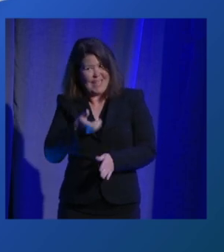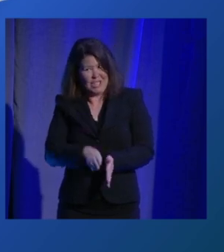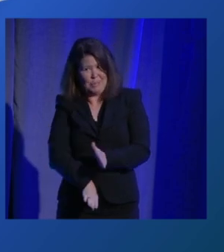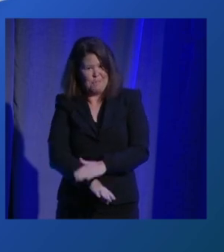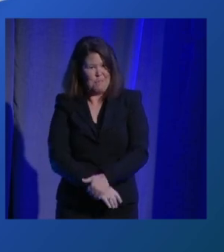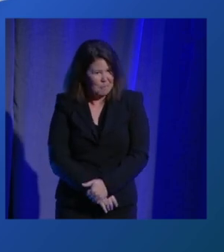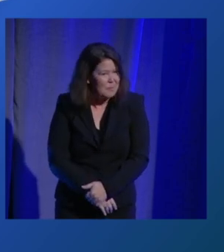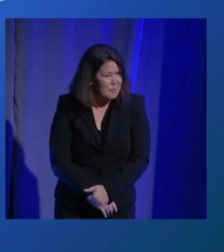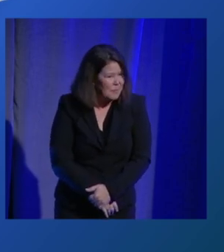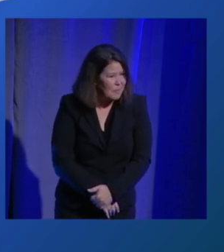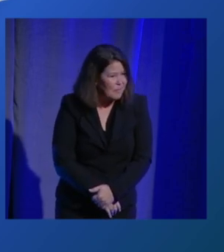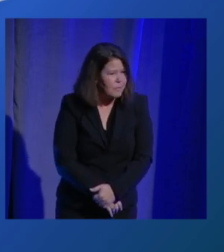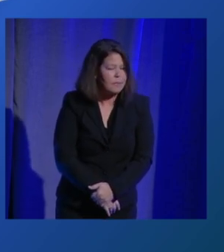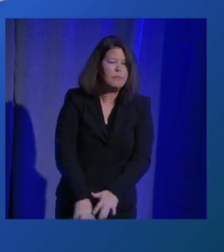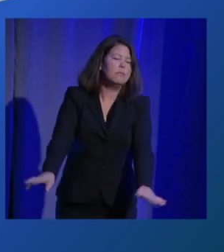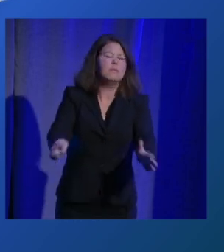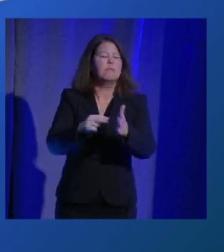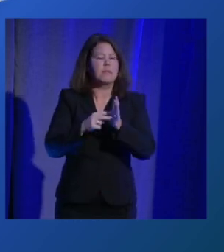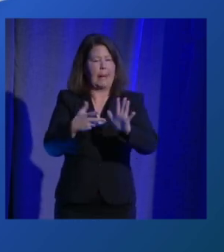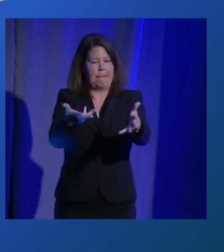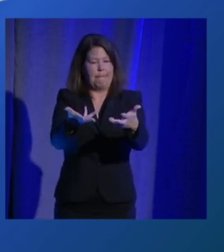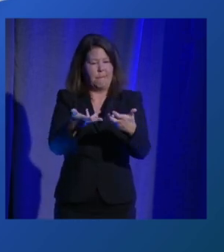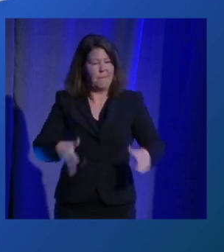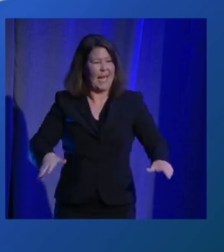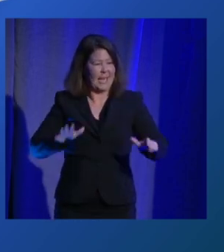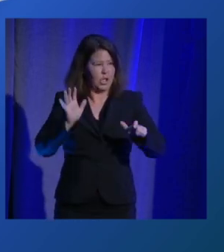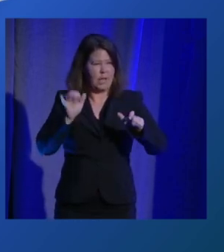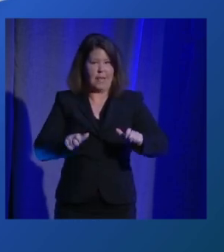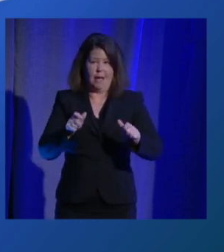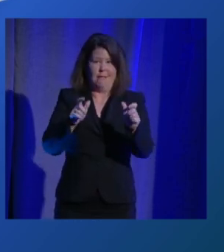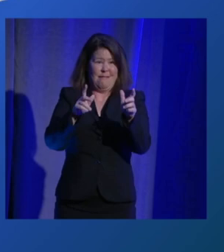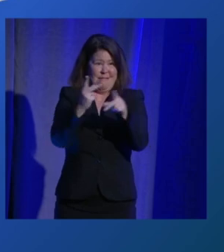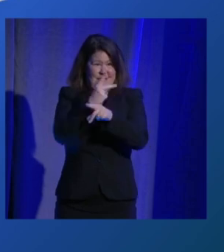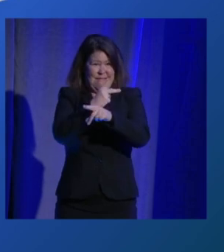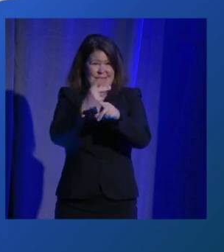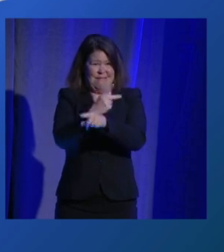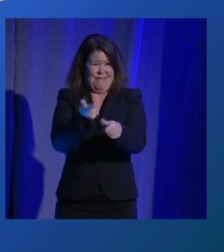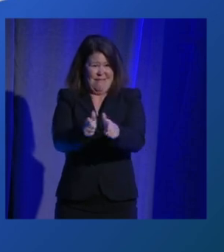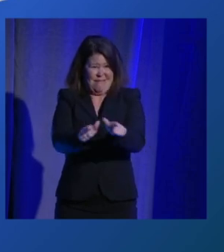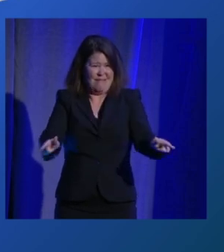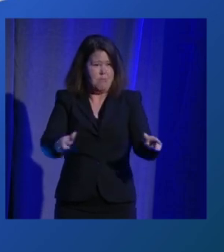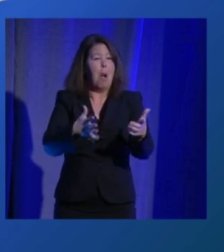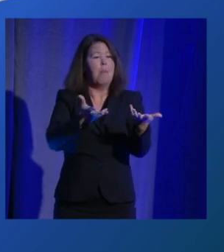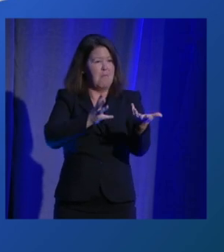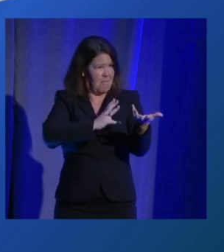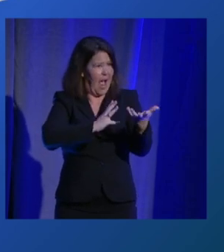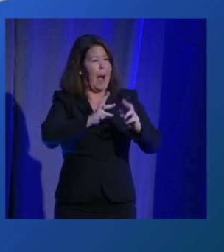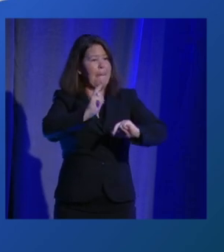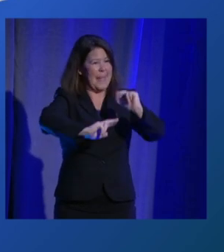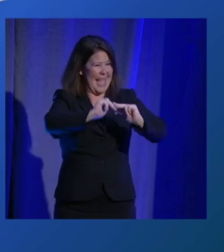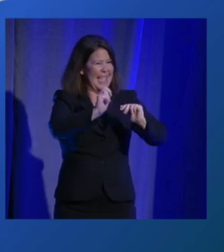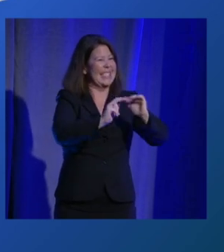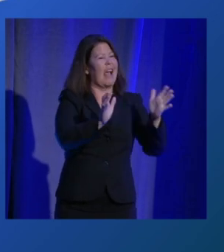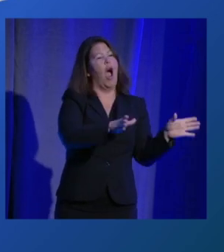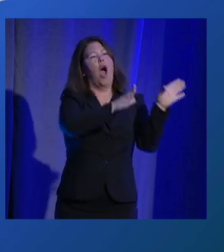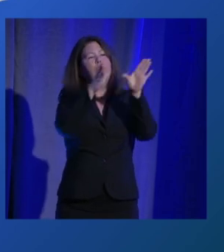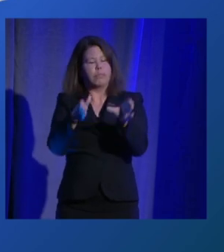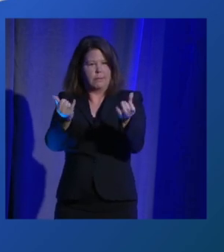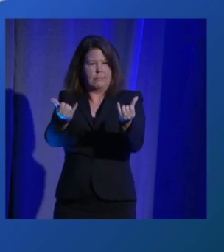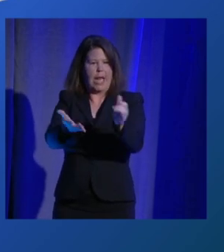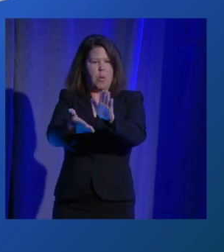once you compute the large language model to actually run the model we'll be able to run it partly on the